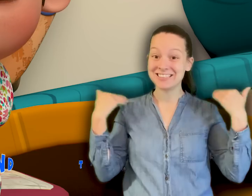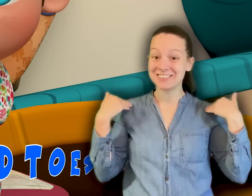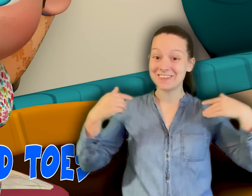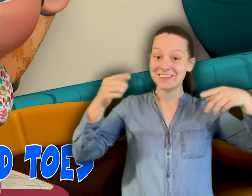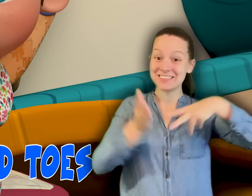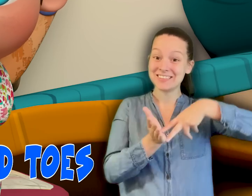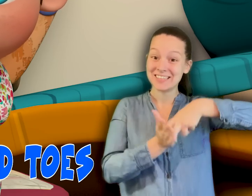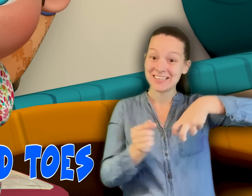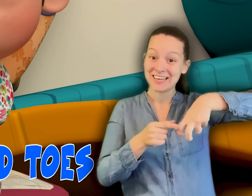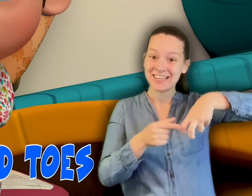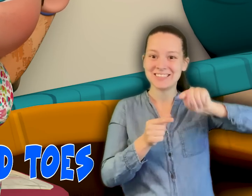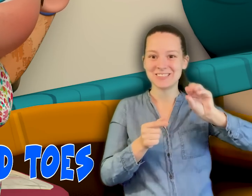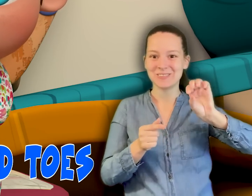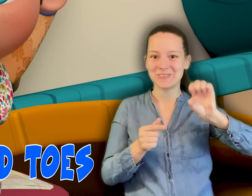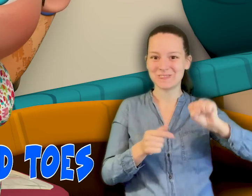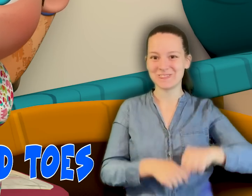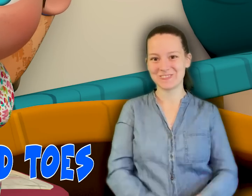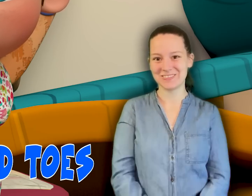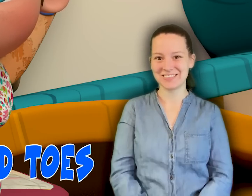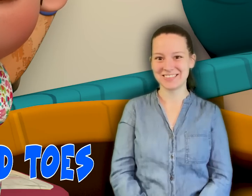head shoulders knees and